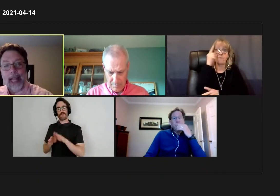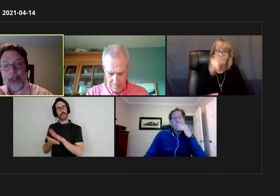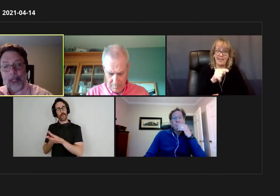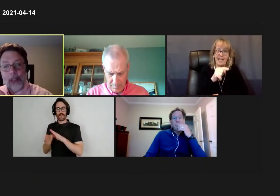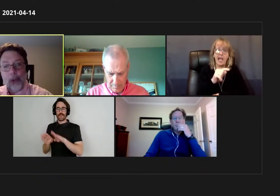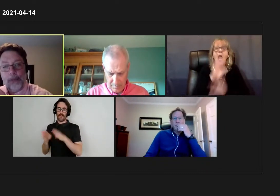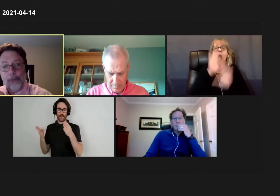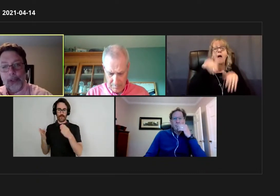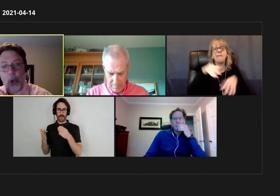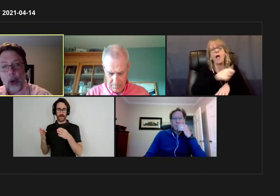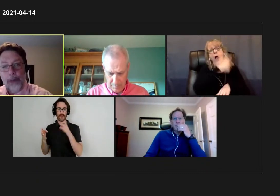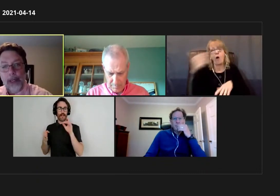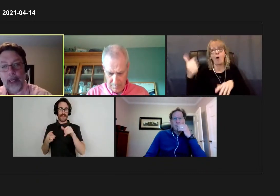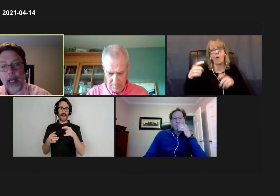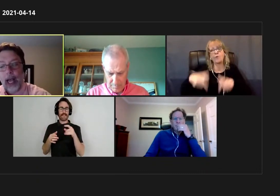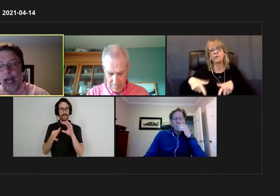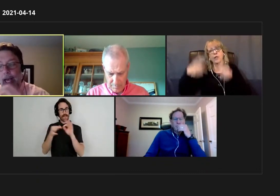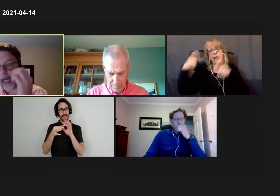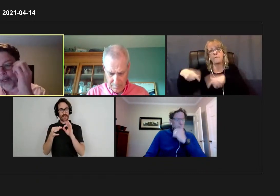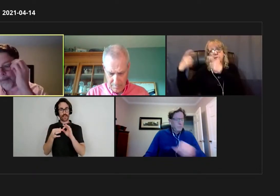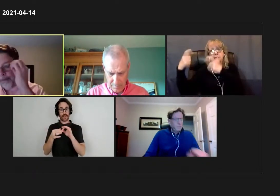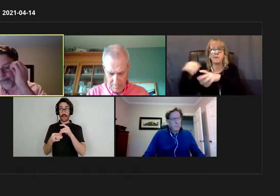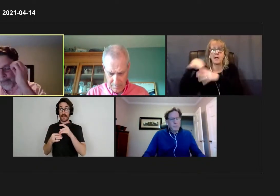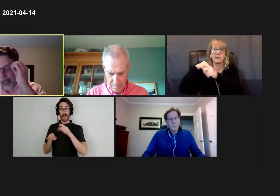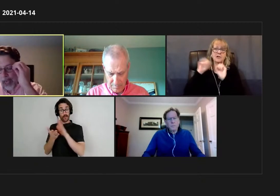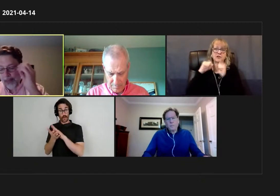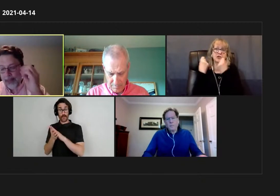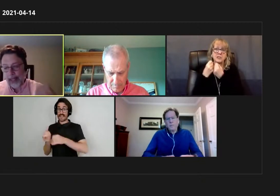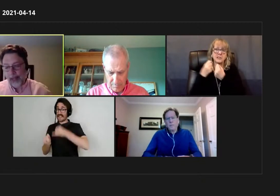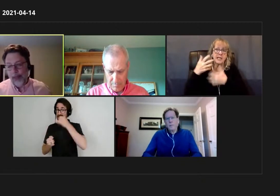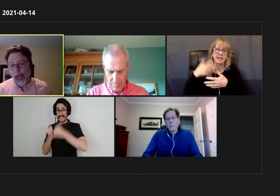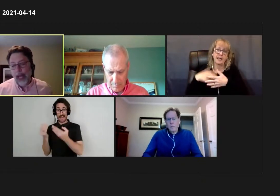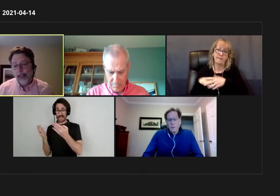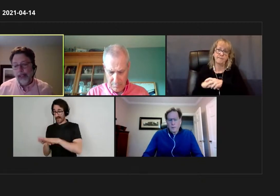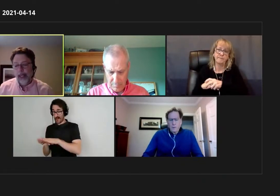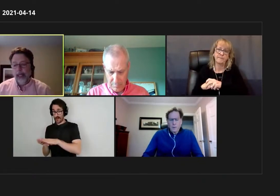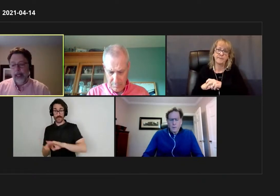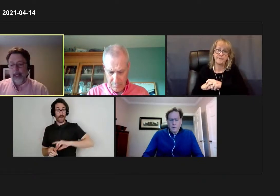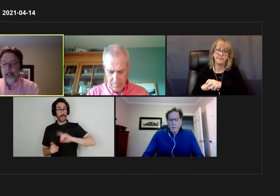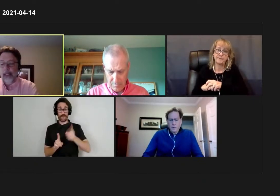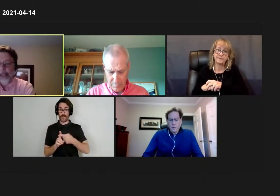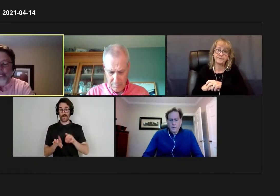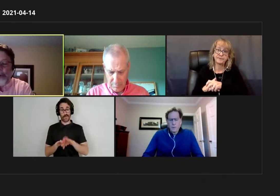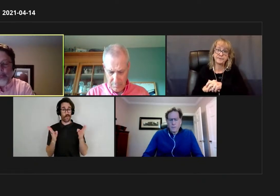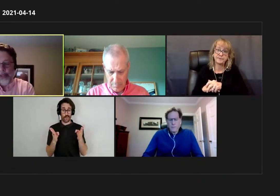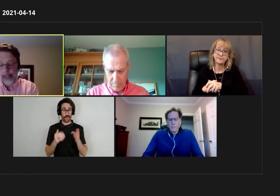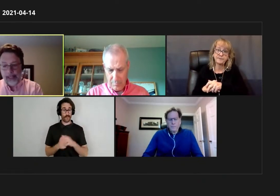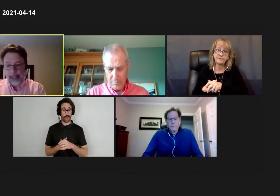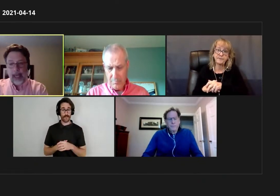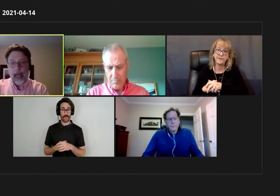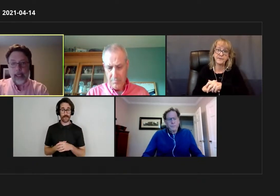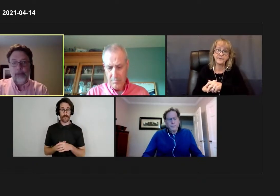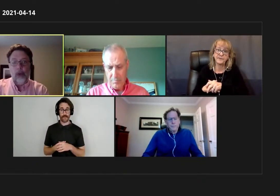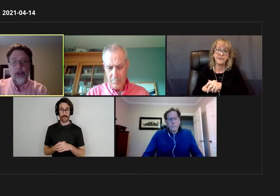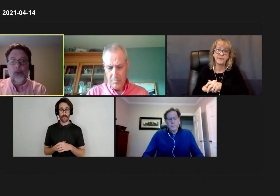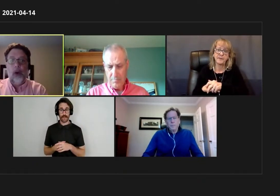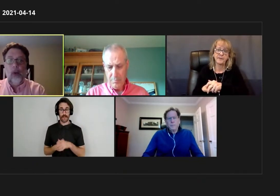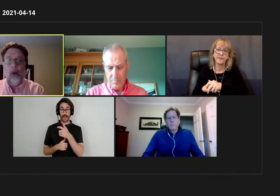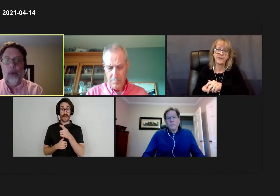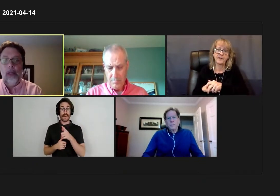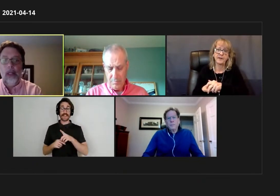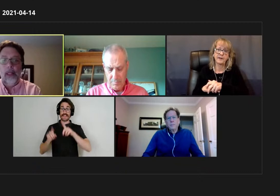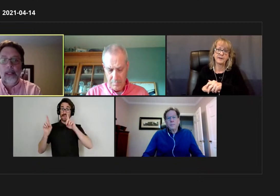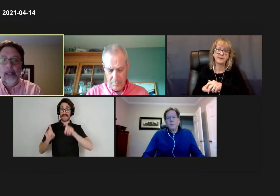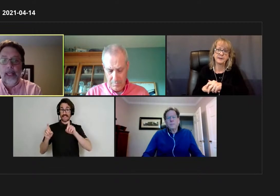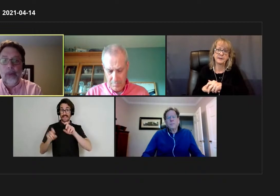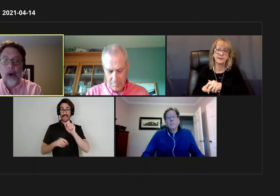of last to close, first to open. I think that, at the testing task force, where I work